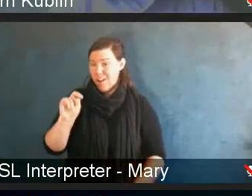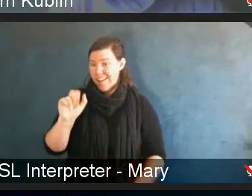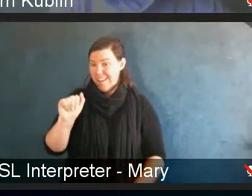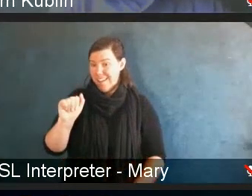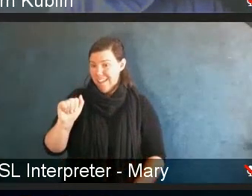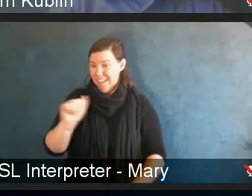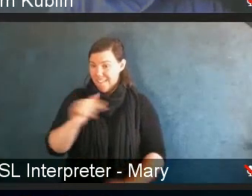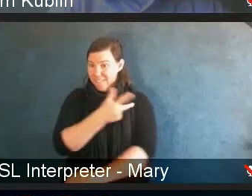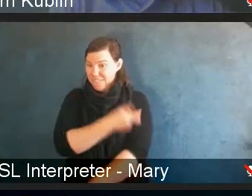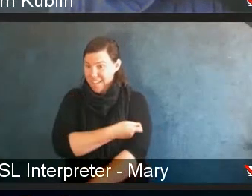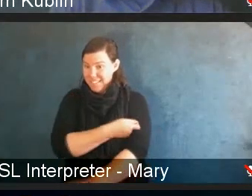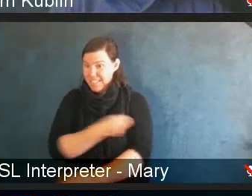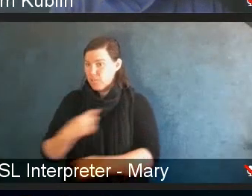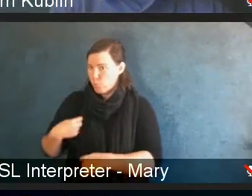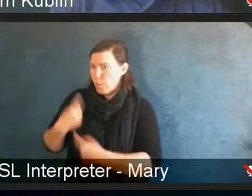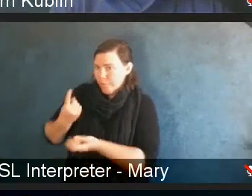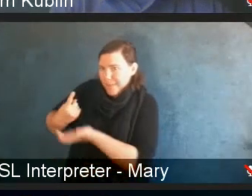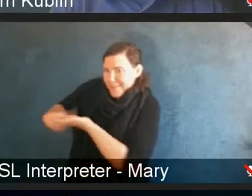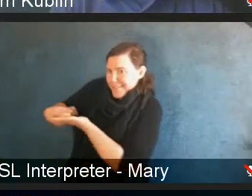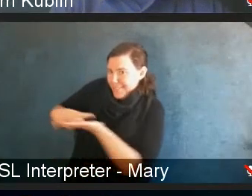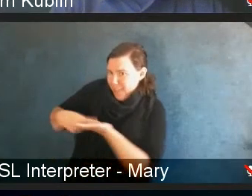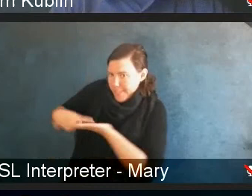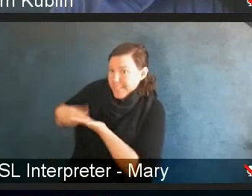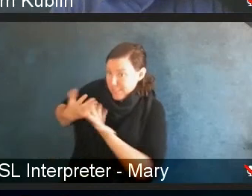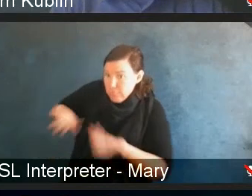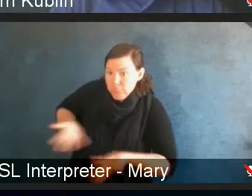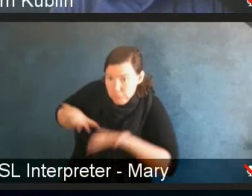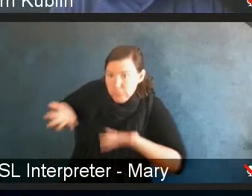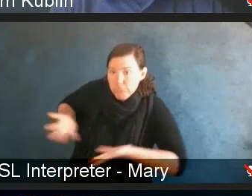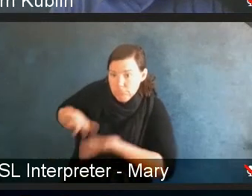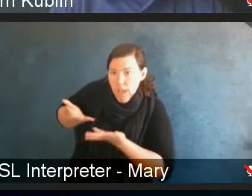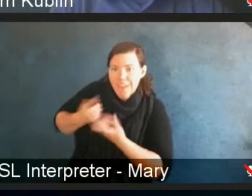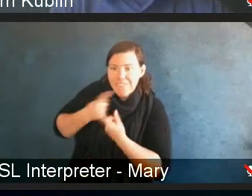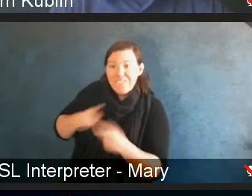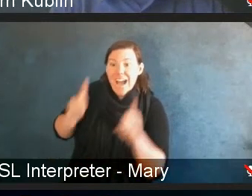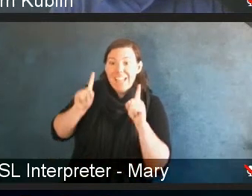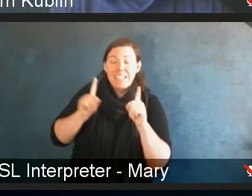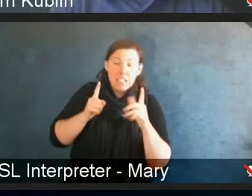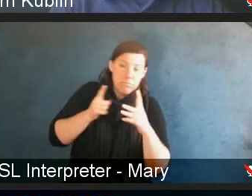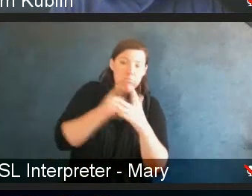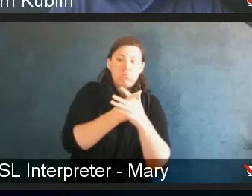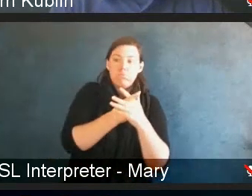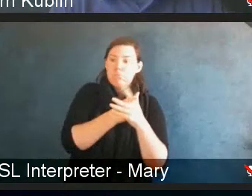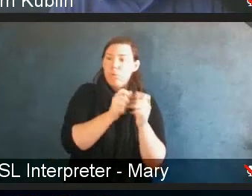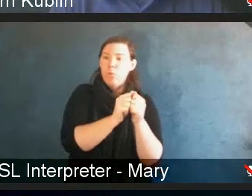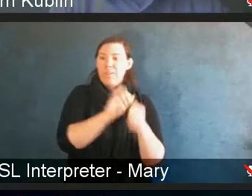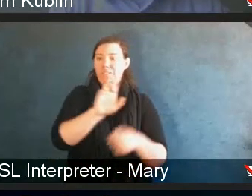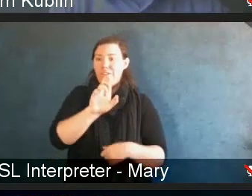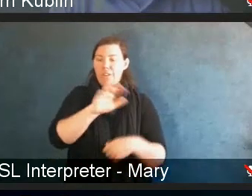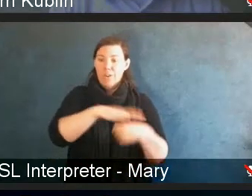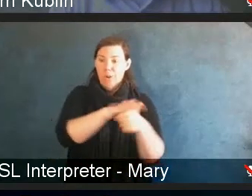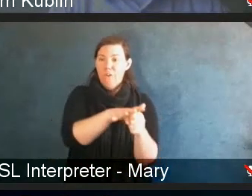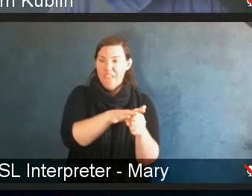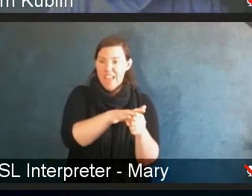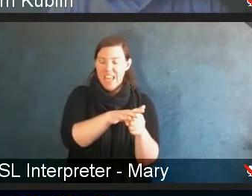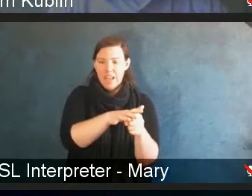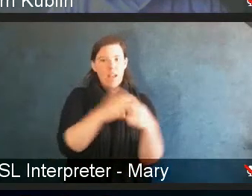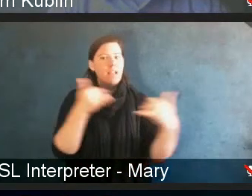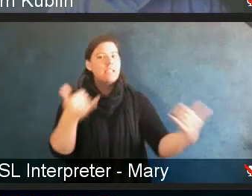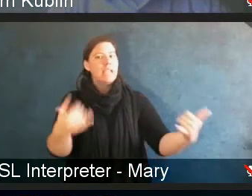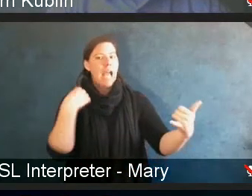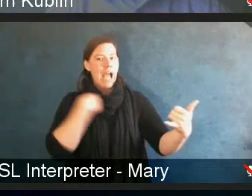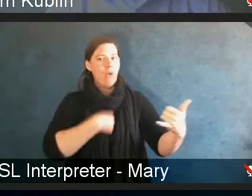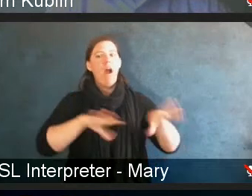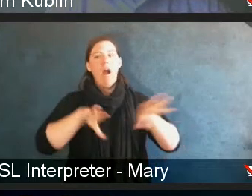touted for a long time, are now here to stay, and they're going to change a lot of things beyond just COVID. Rob, I want to thank you very much.